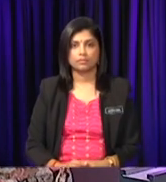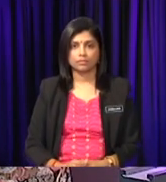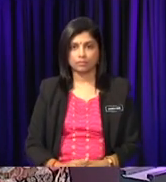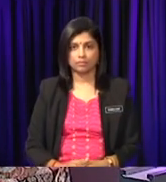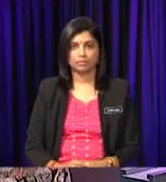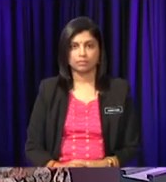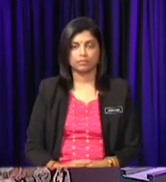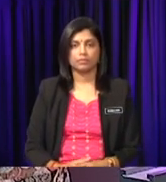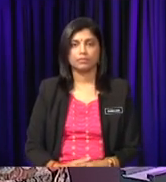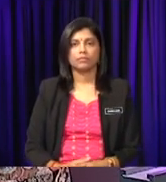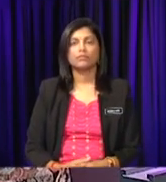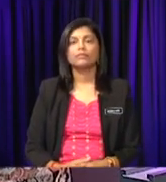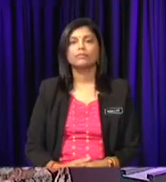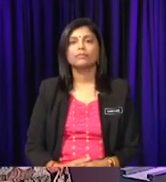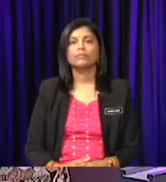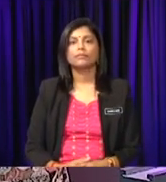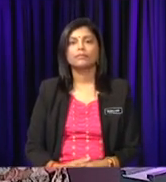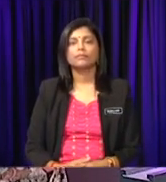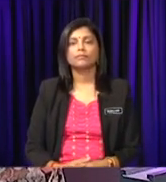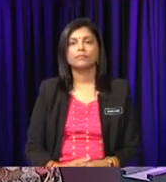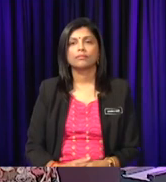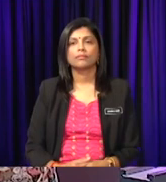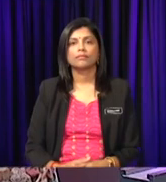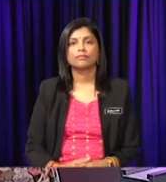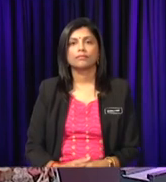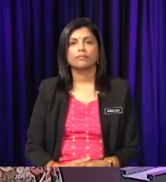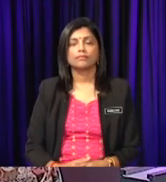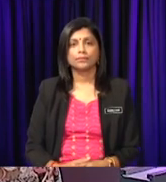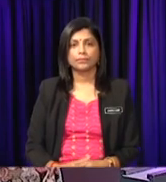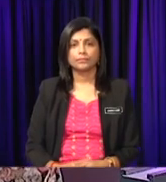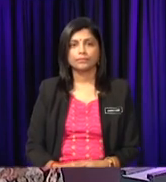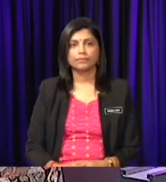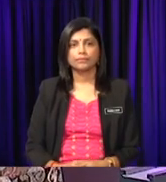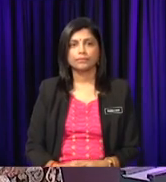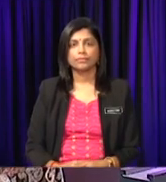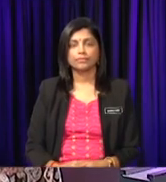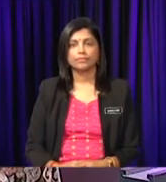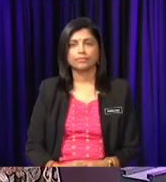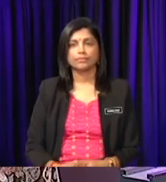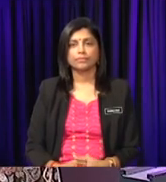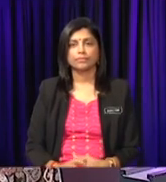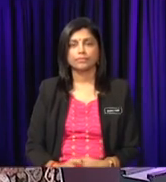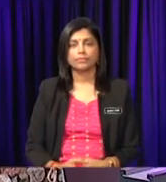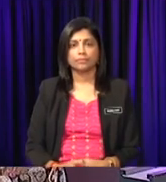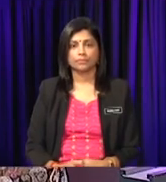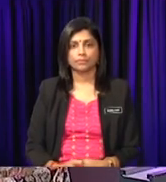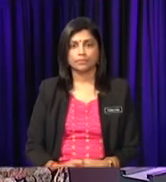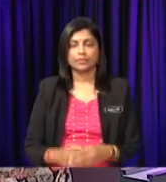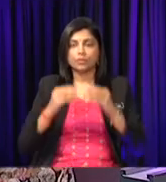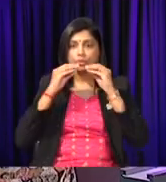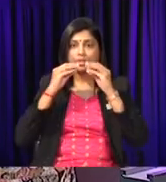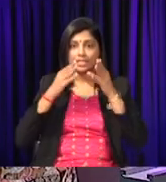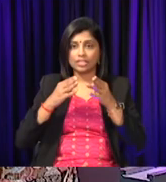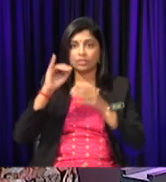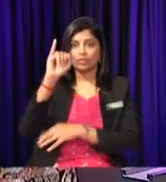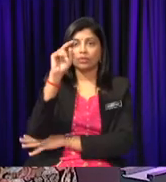to go out to be the assessor at a different school. Right. Now, the roles of the interlocutor and the assessor are more